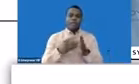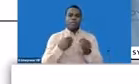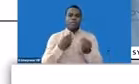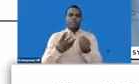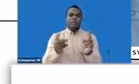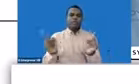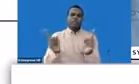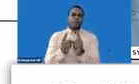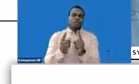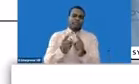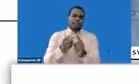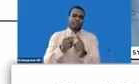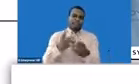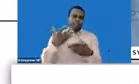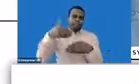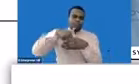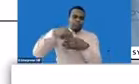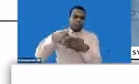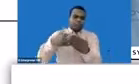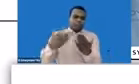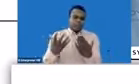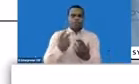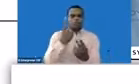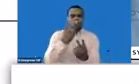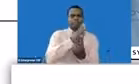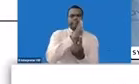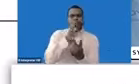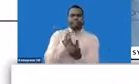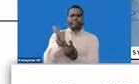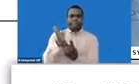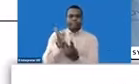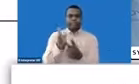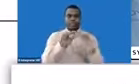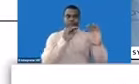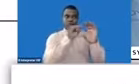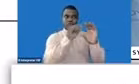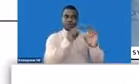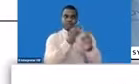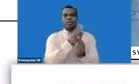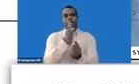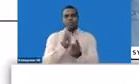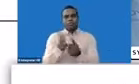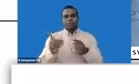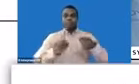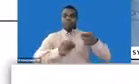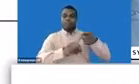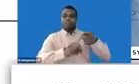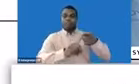are around 30 best practices in the repository, and they are presented